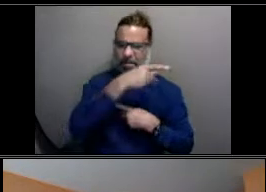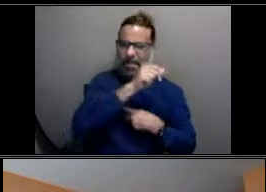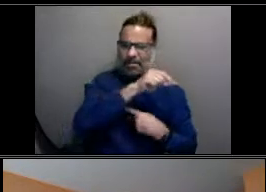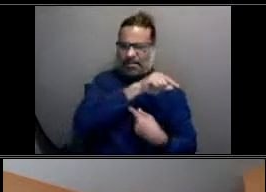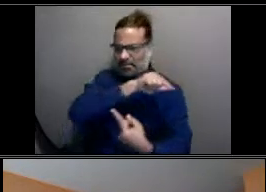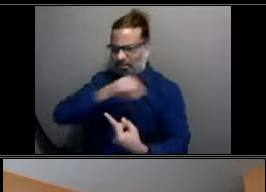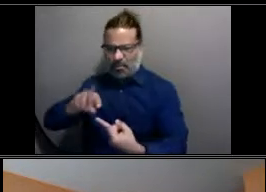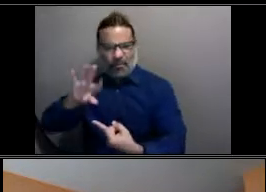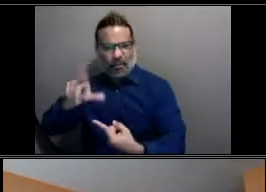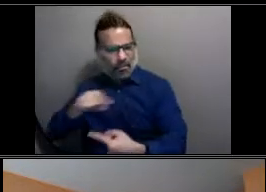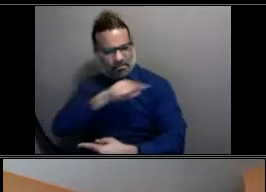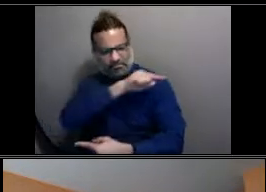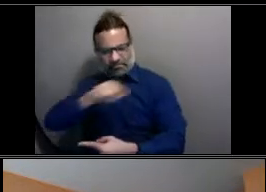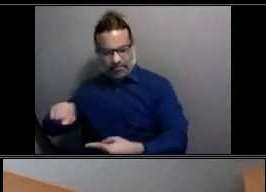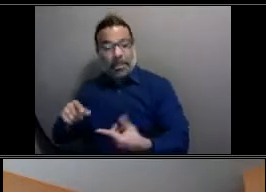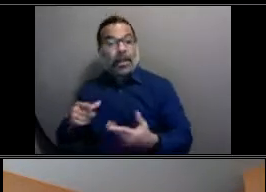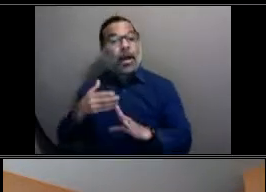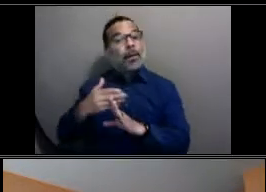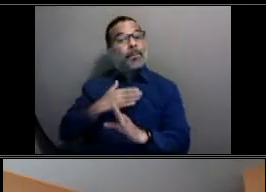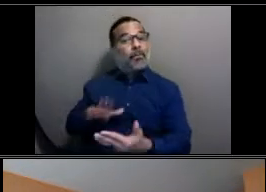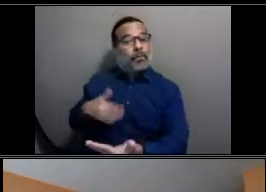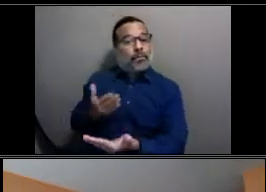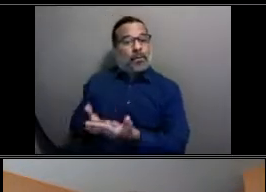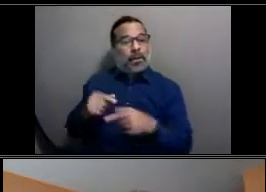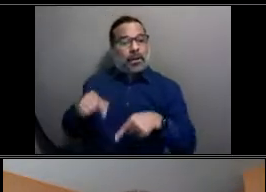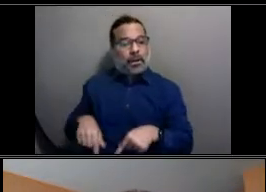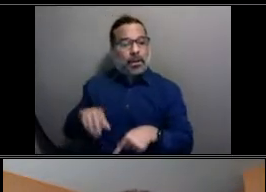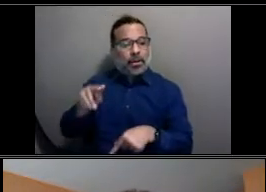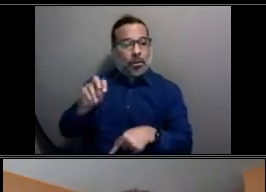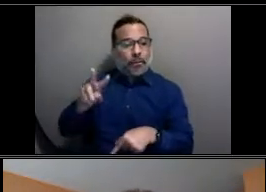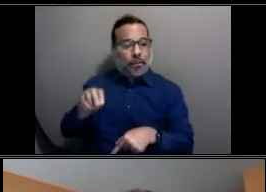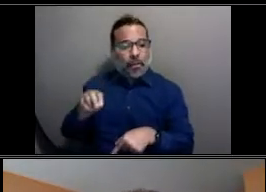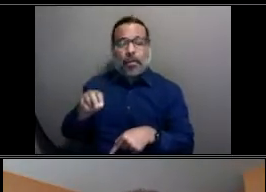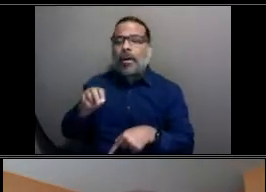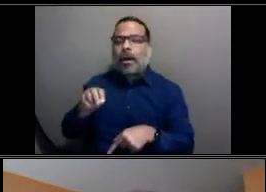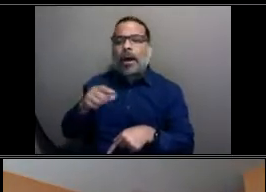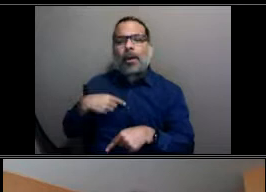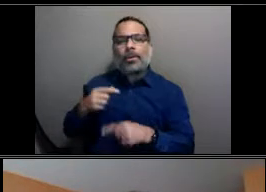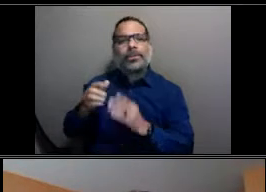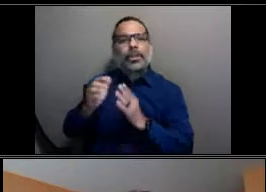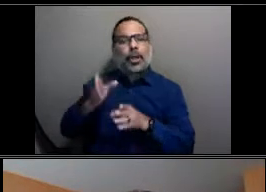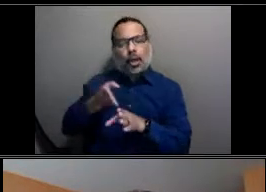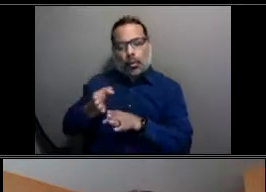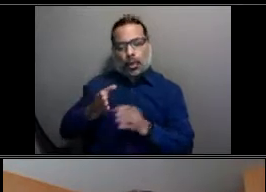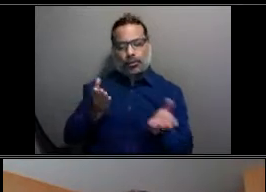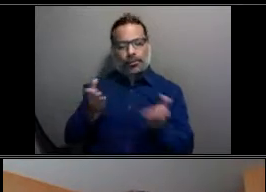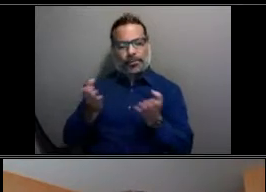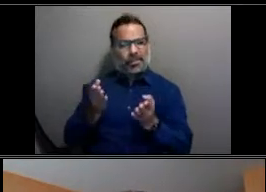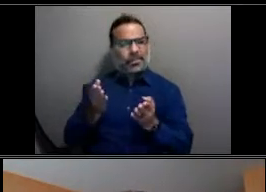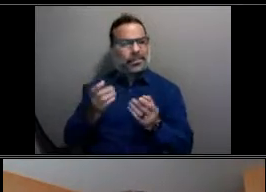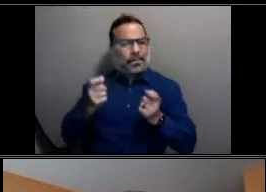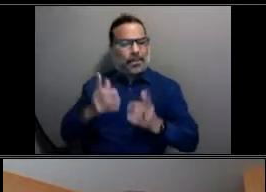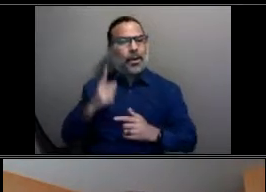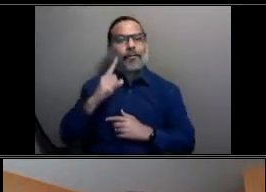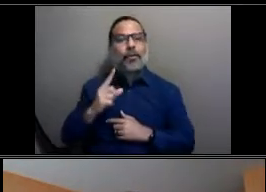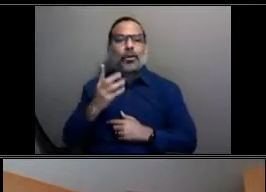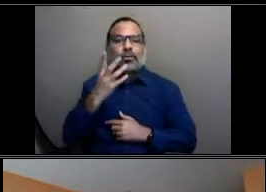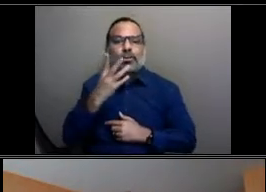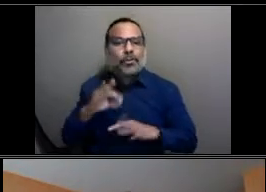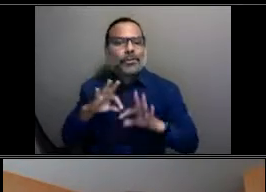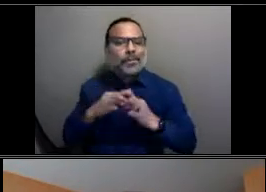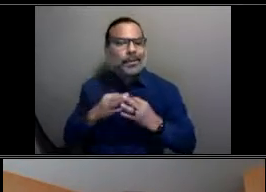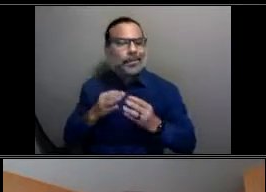Florida. Prior to coming to Novo, I was the Career Services Manager for Jewish Family and Career Services, where